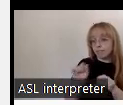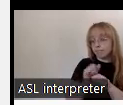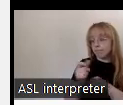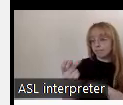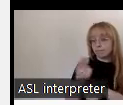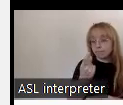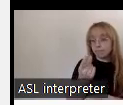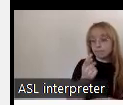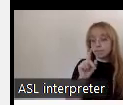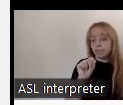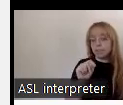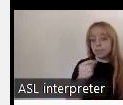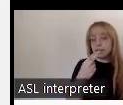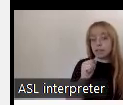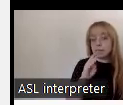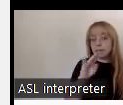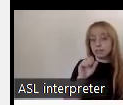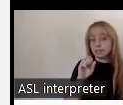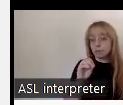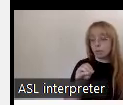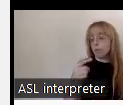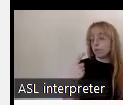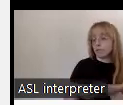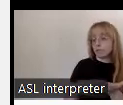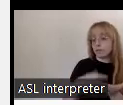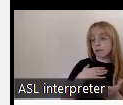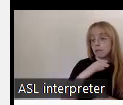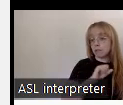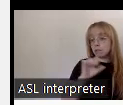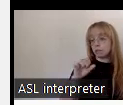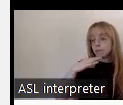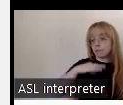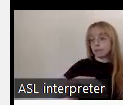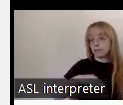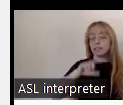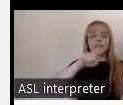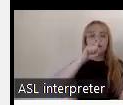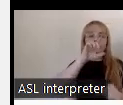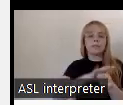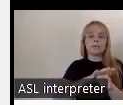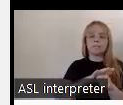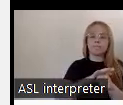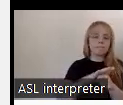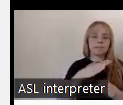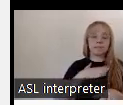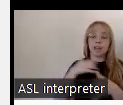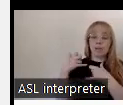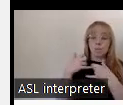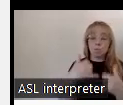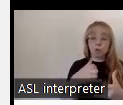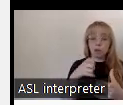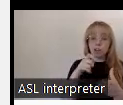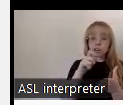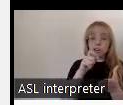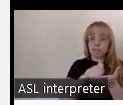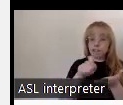about my Social Security benefits, and we needed to verify something through, say, my award letter,